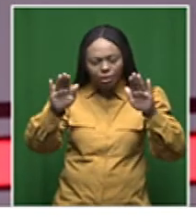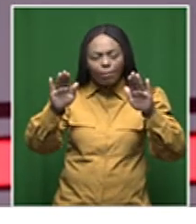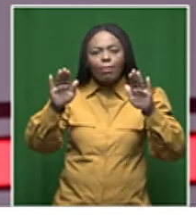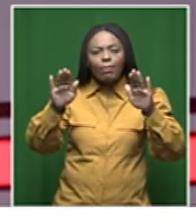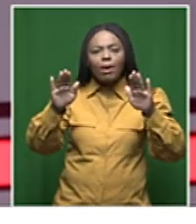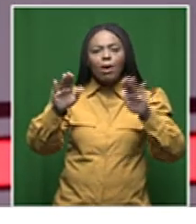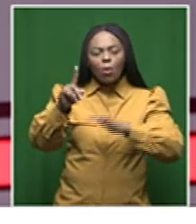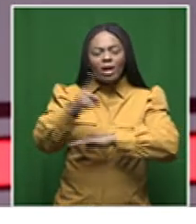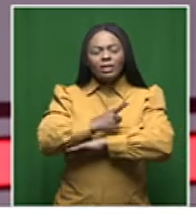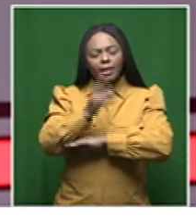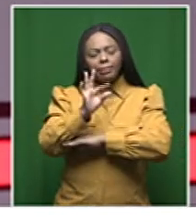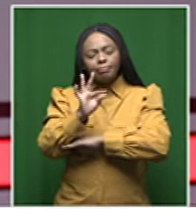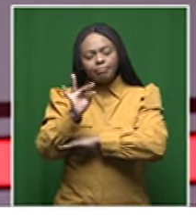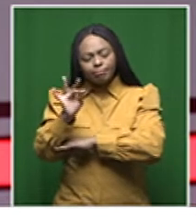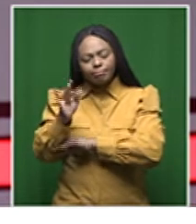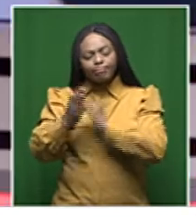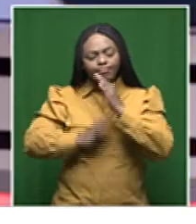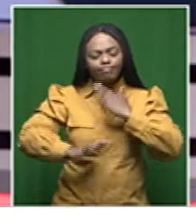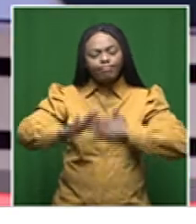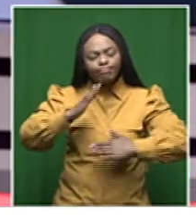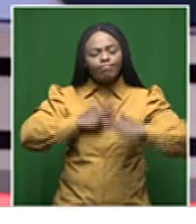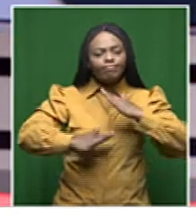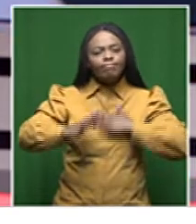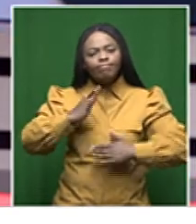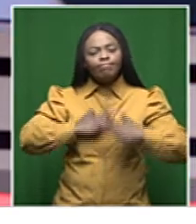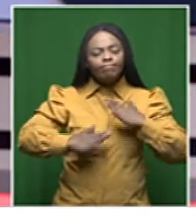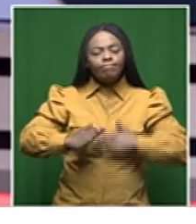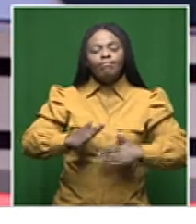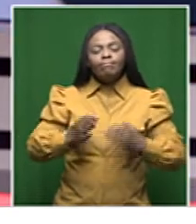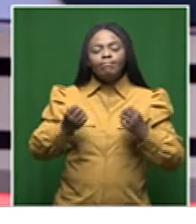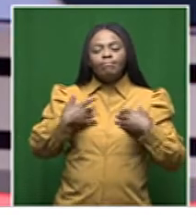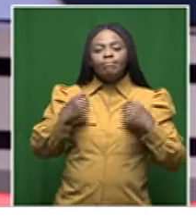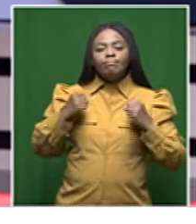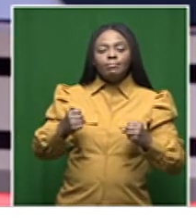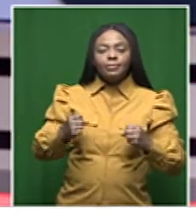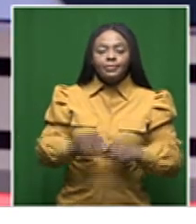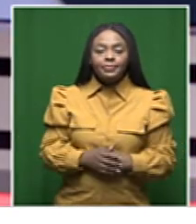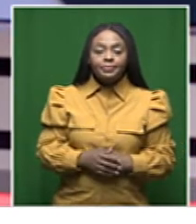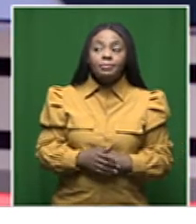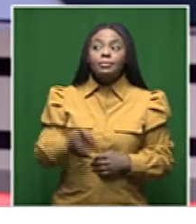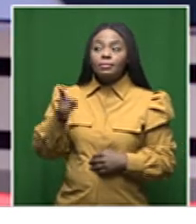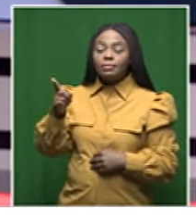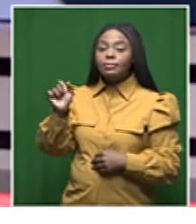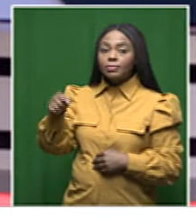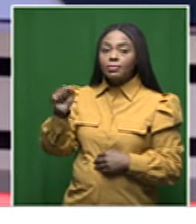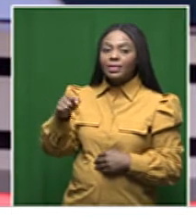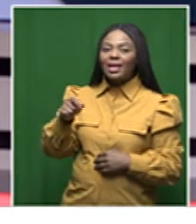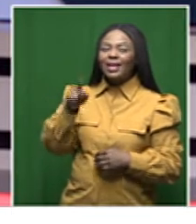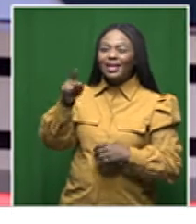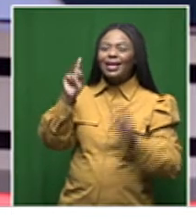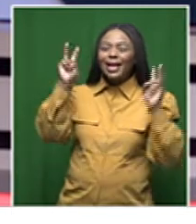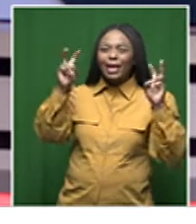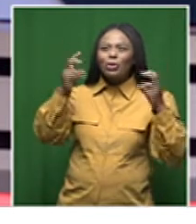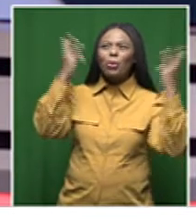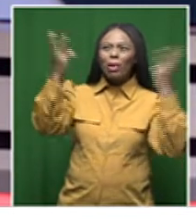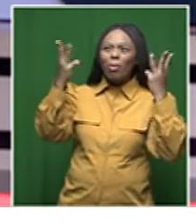time. And that really kept us going. A big trigger that comes with this is, of course, what people say with respect to